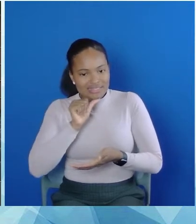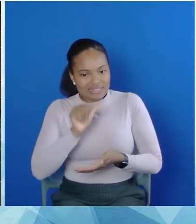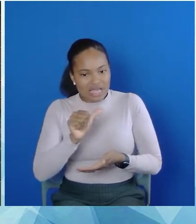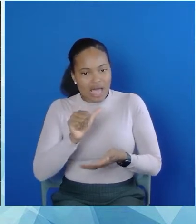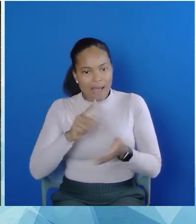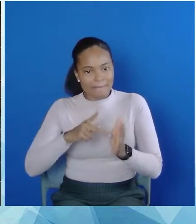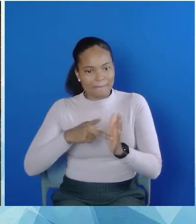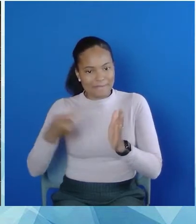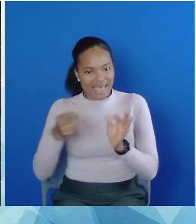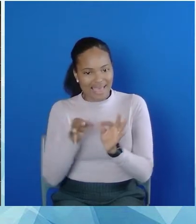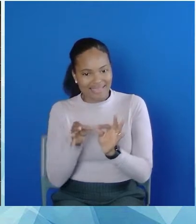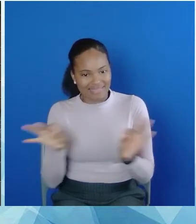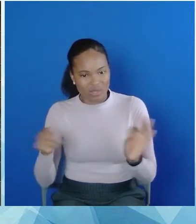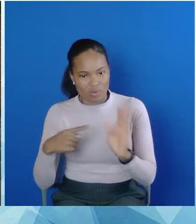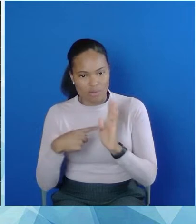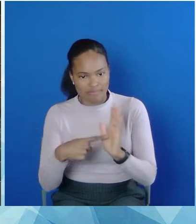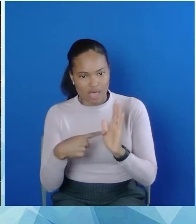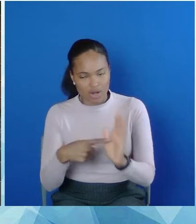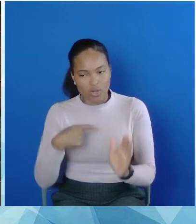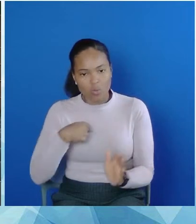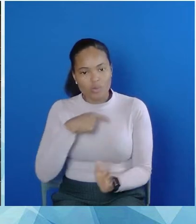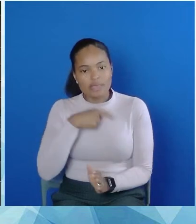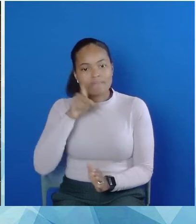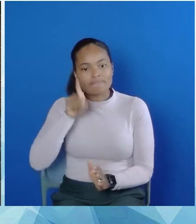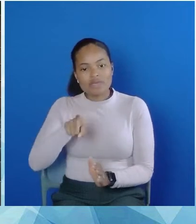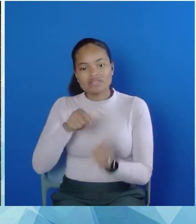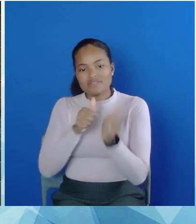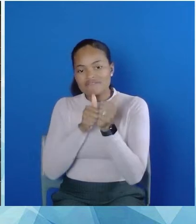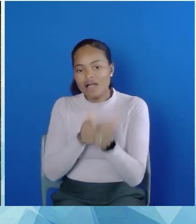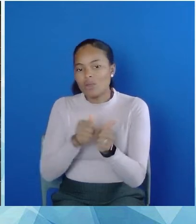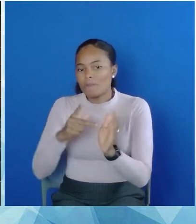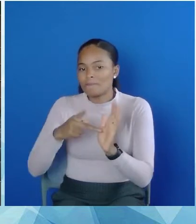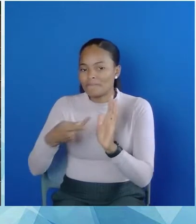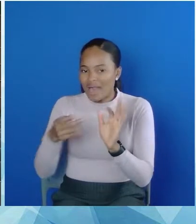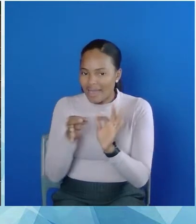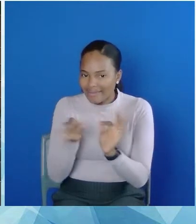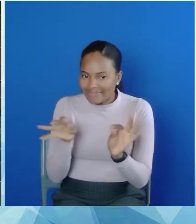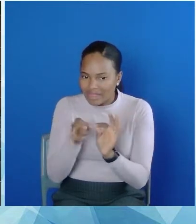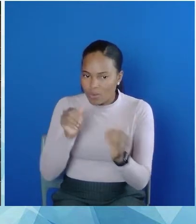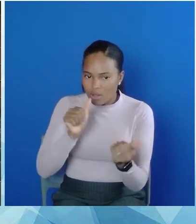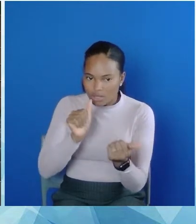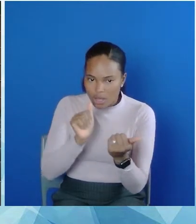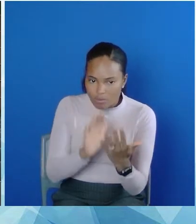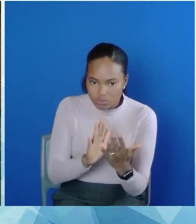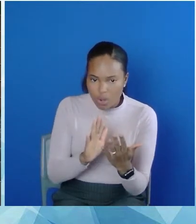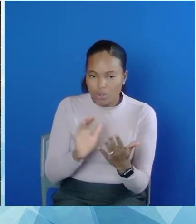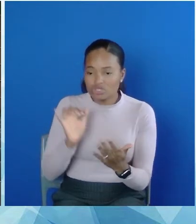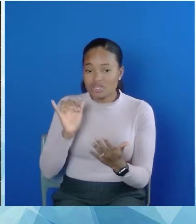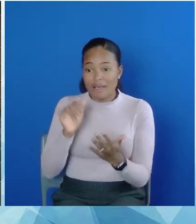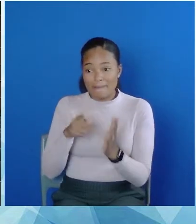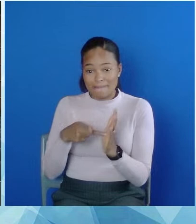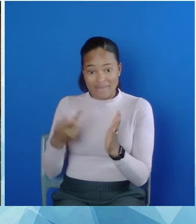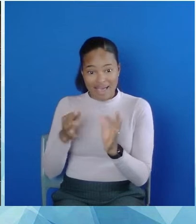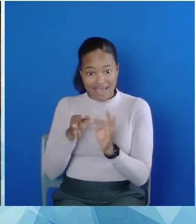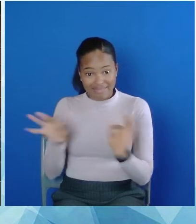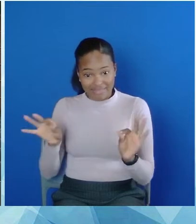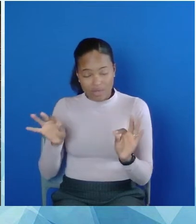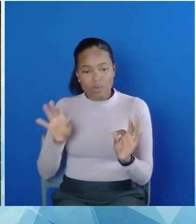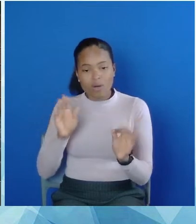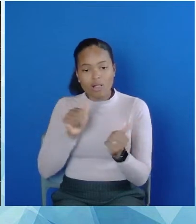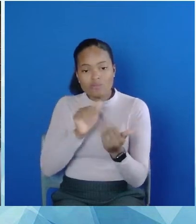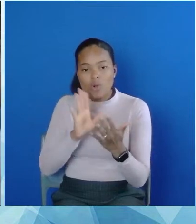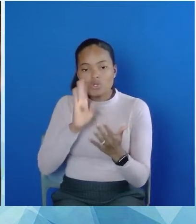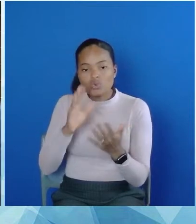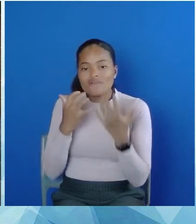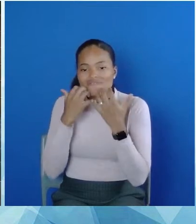a bilingual approach and philosophy of education, which values equally both cultures and languages. Thank you for your time.